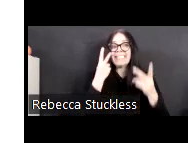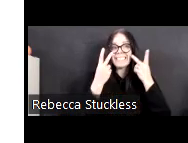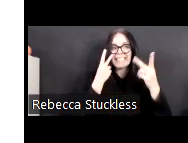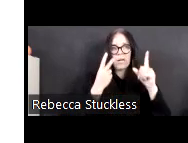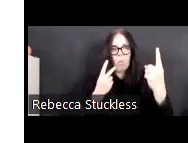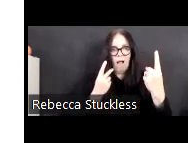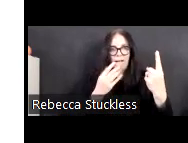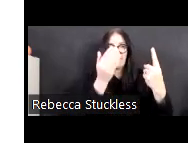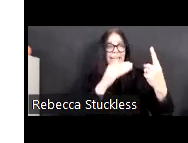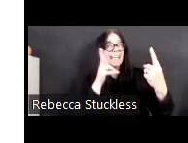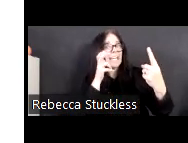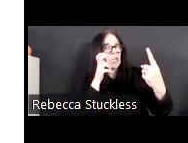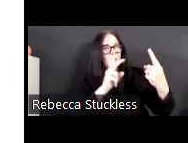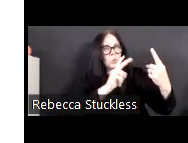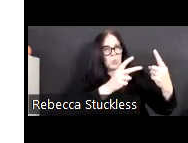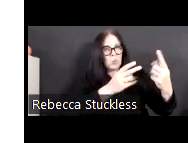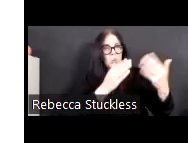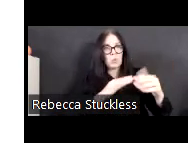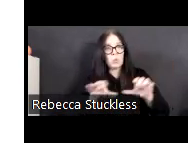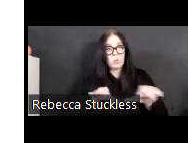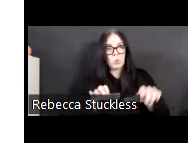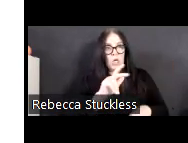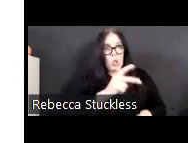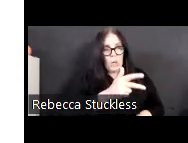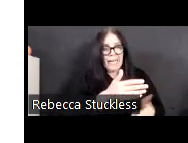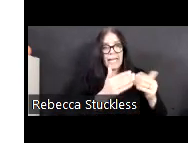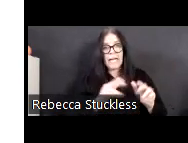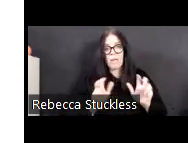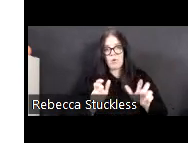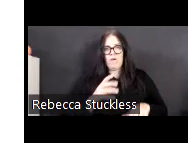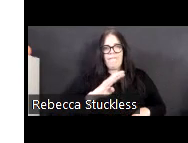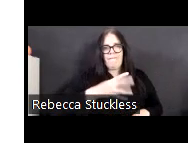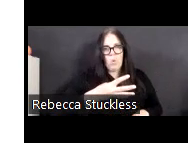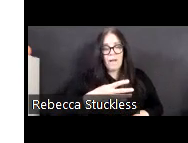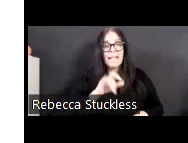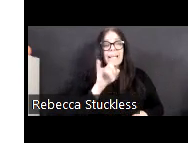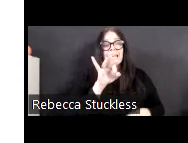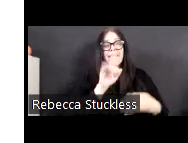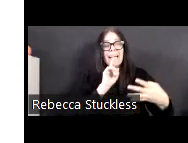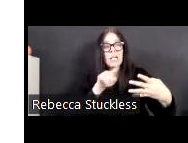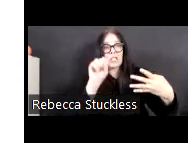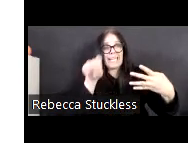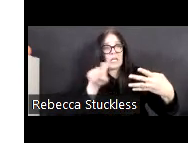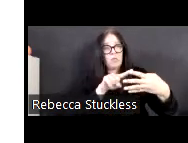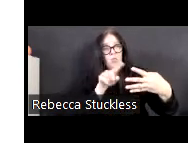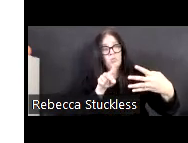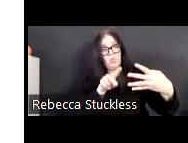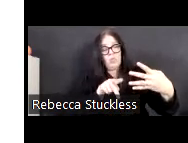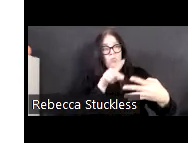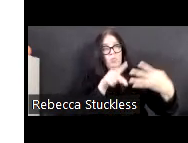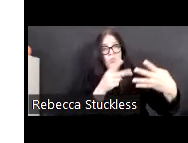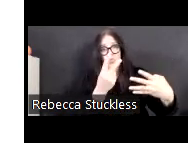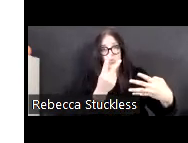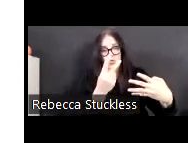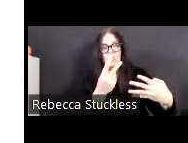computer is 4. And if they answer yes to 2 of those areas or sections, those styles may